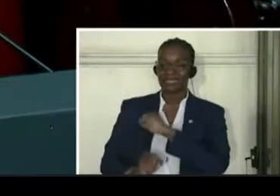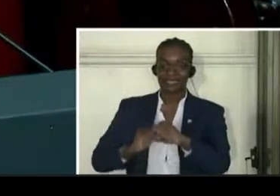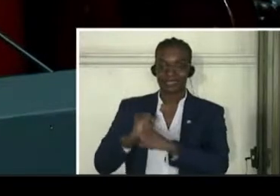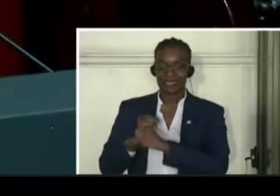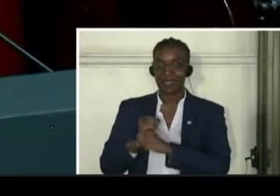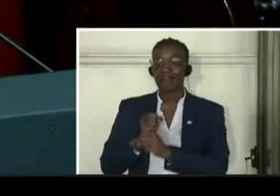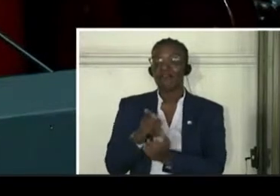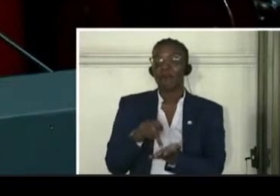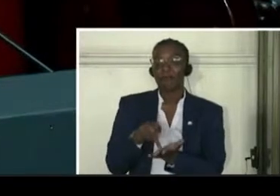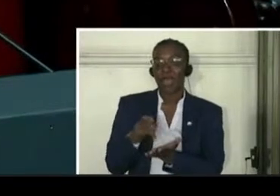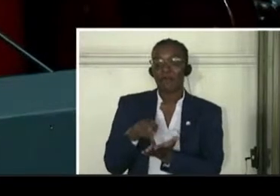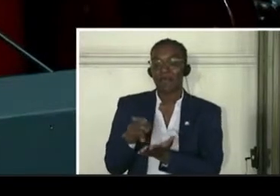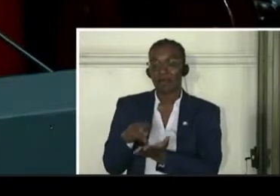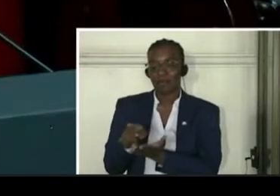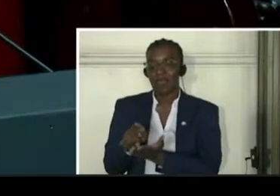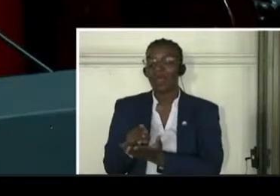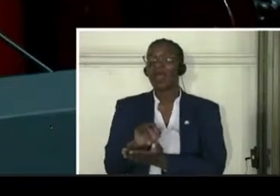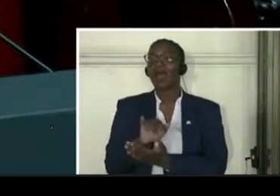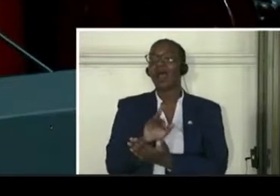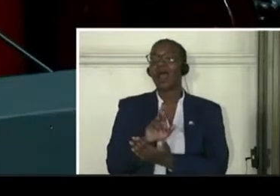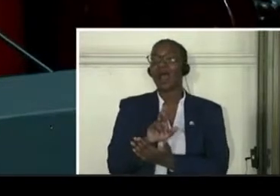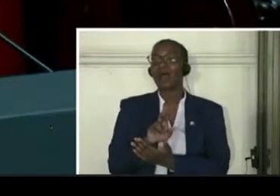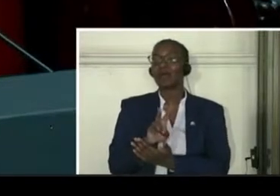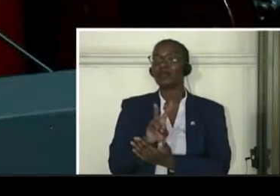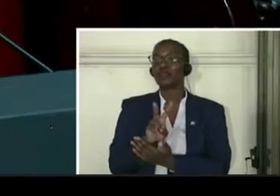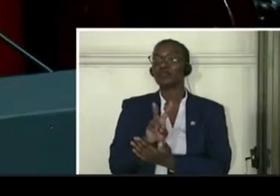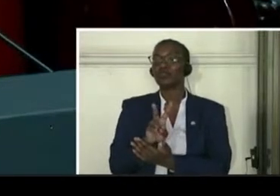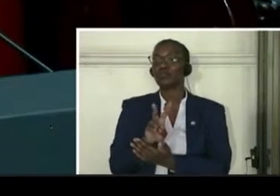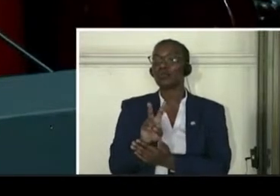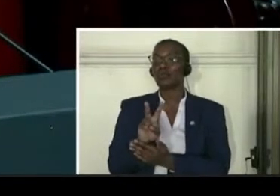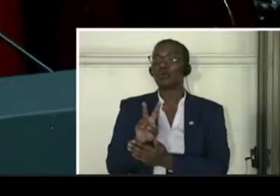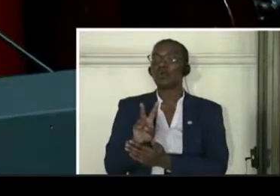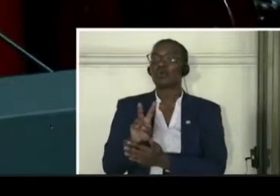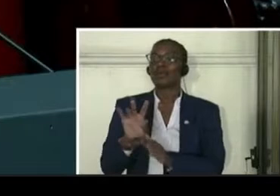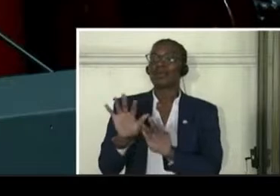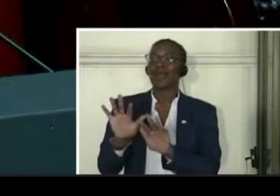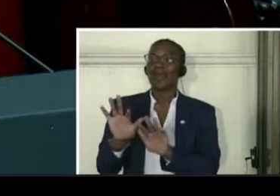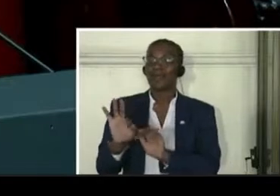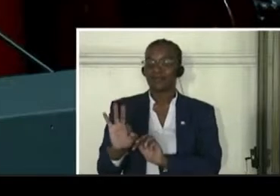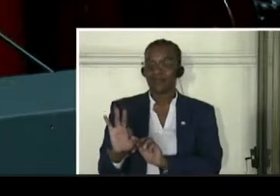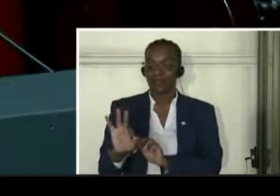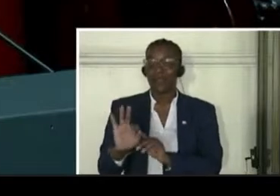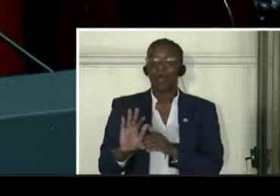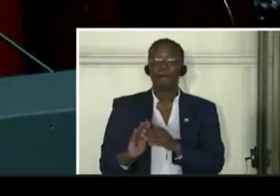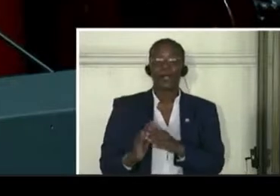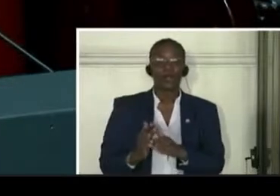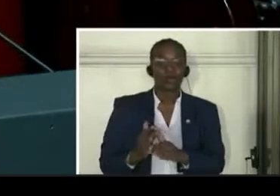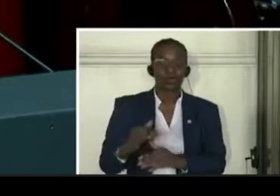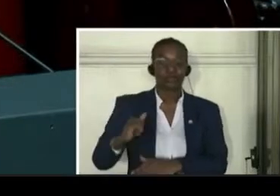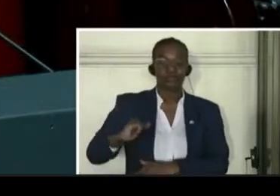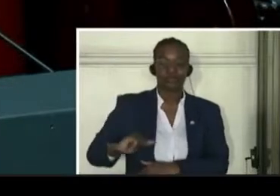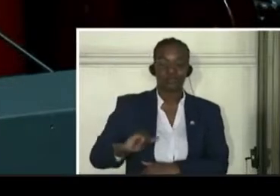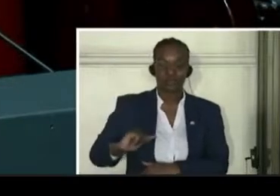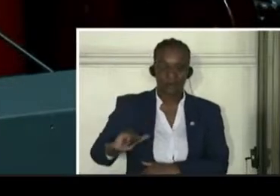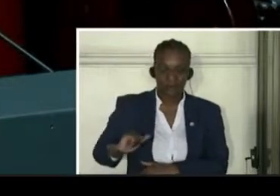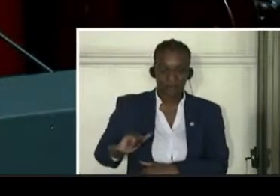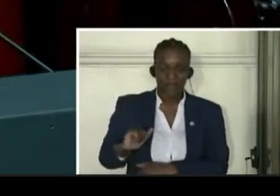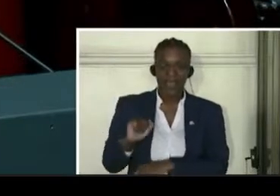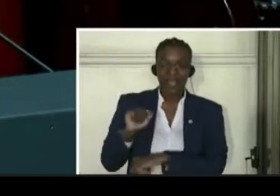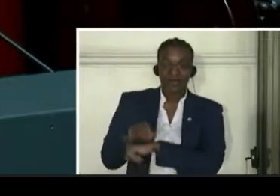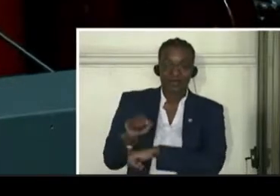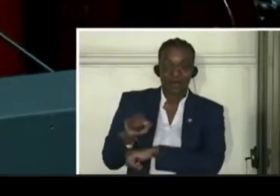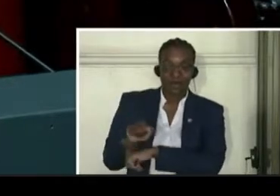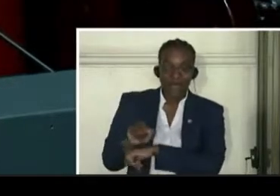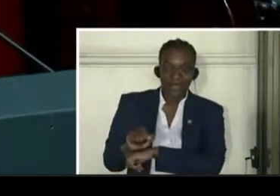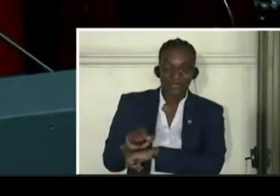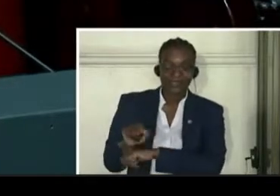the repayment of the R293 housing project debt. Because of the municipality turning a blind eye to the shoddy